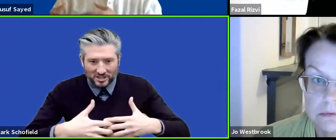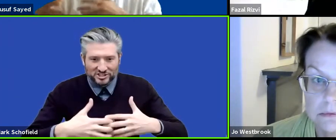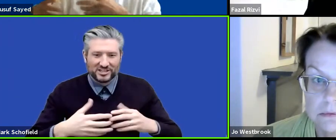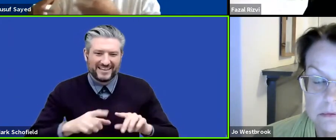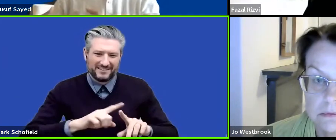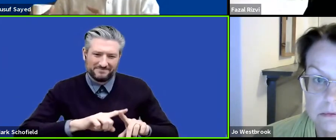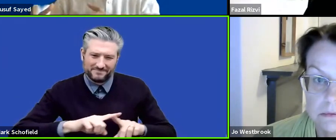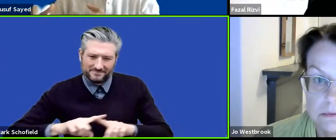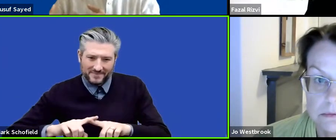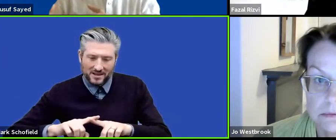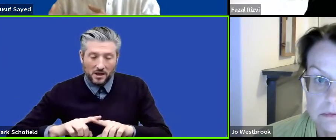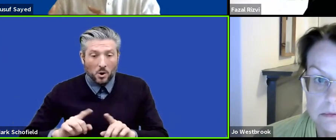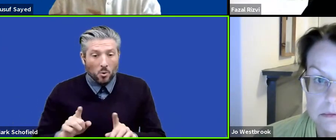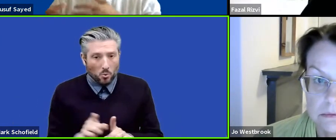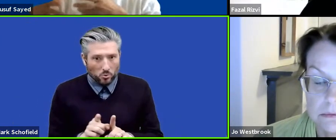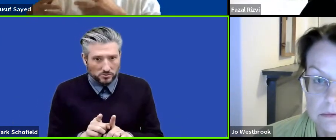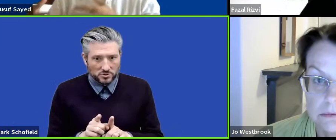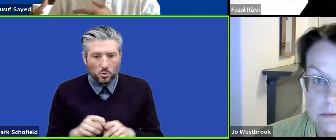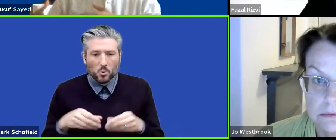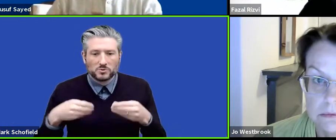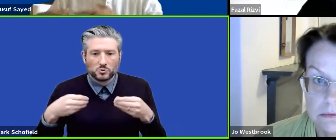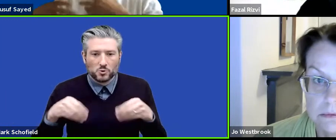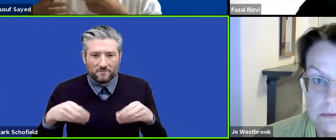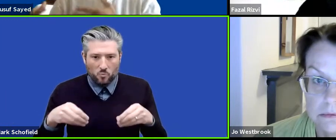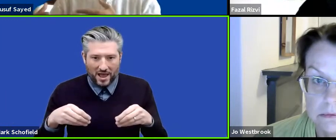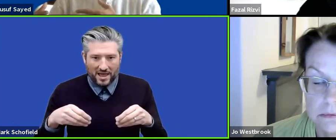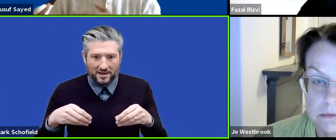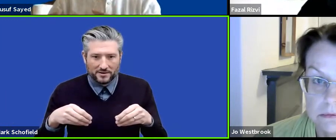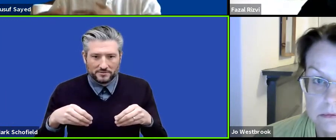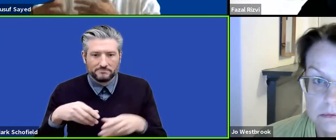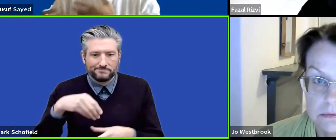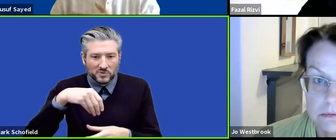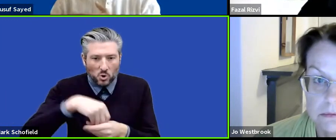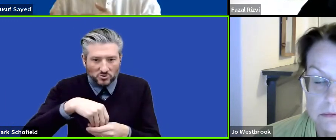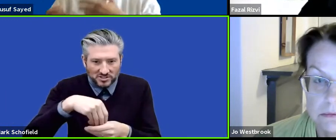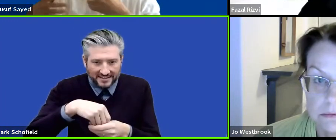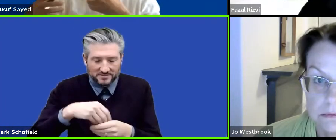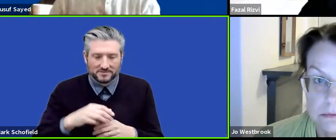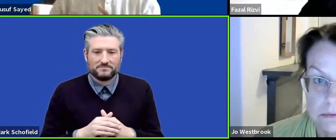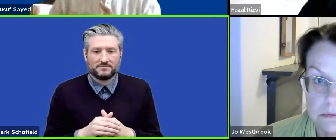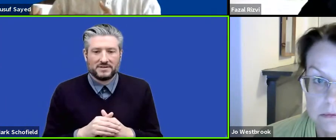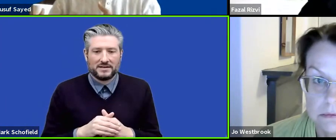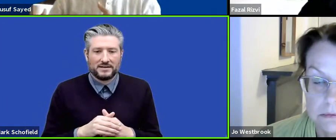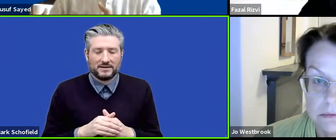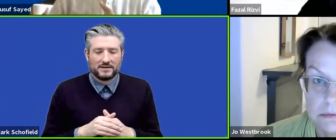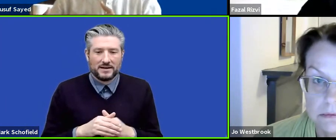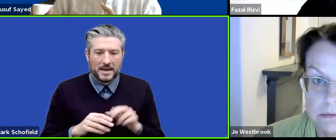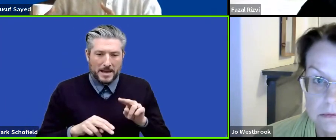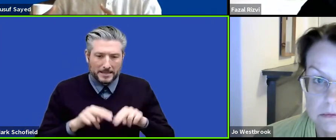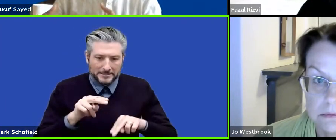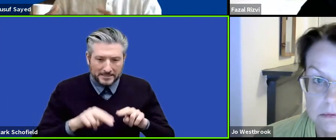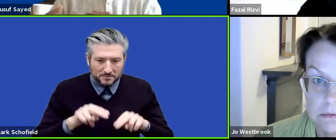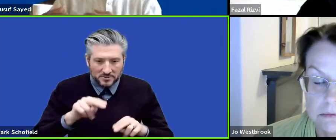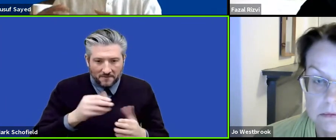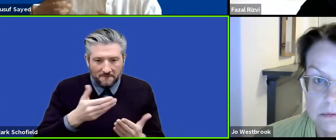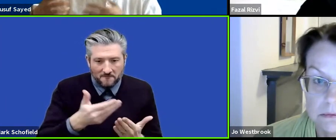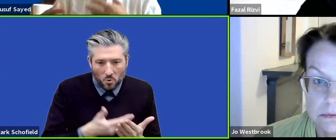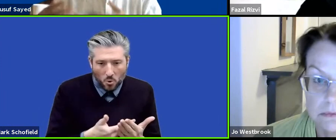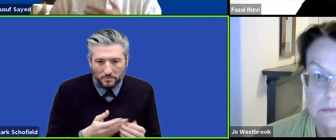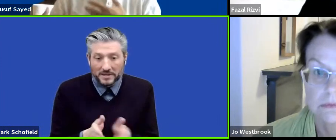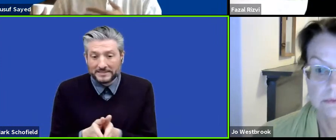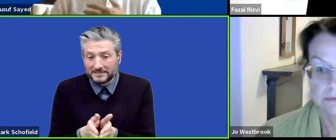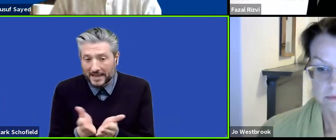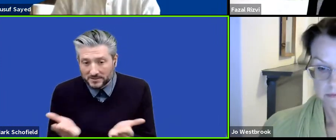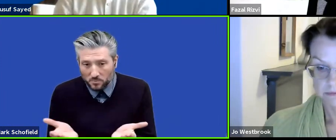to shape the software of it, the content, the assessment forms, the textbooks, making the learning available online,